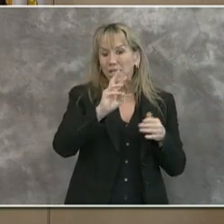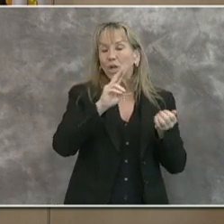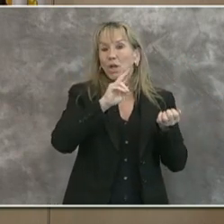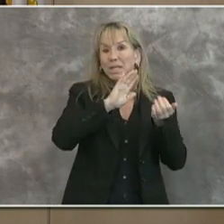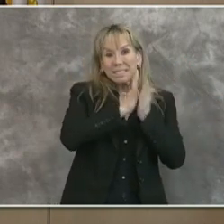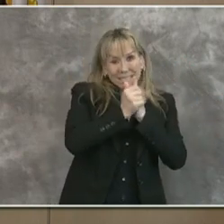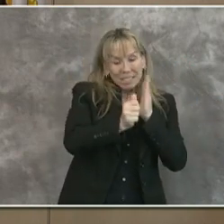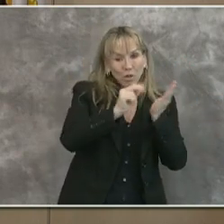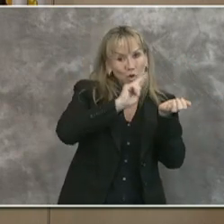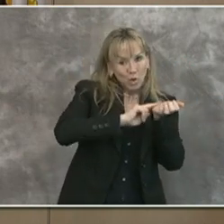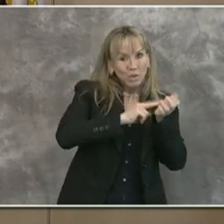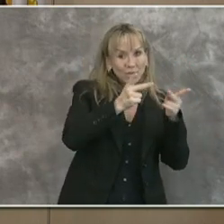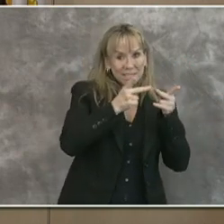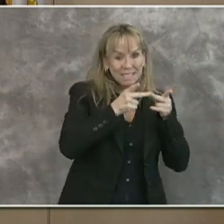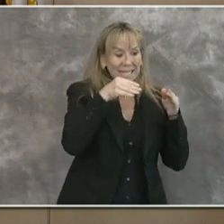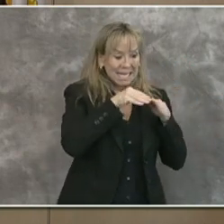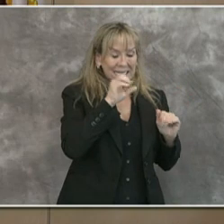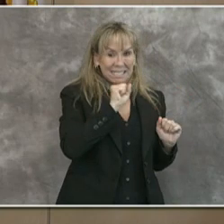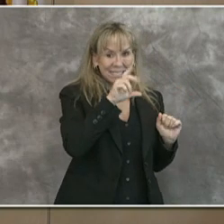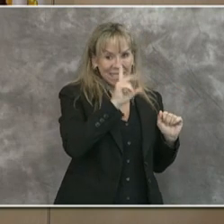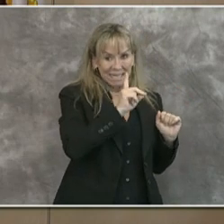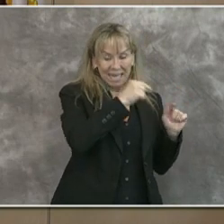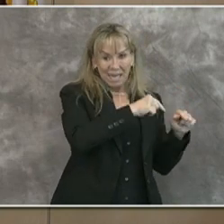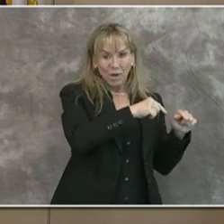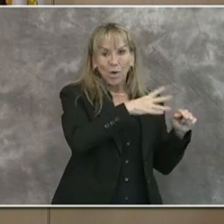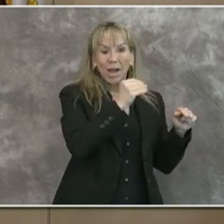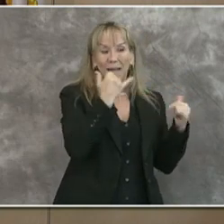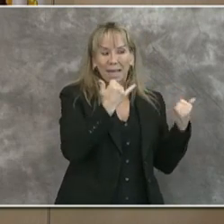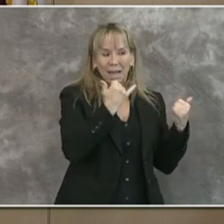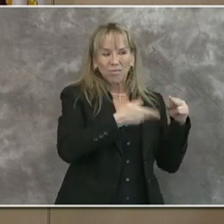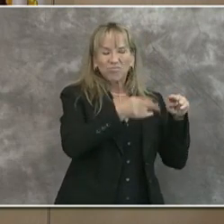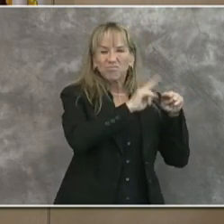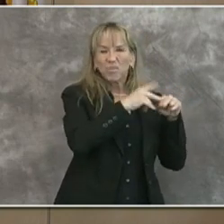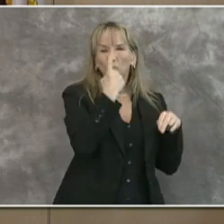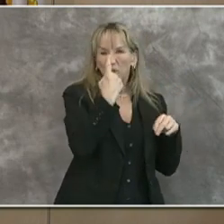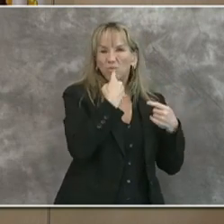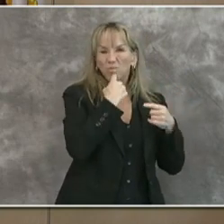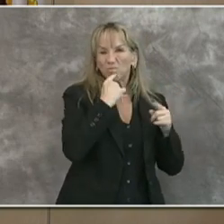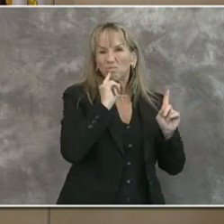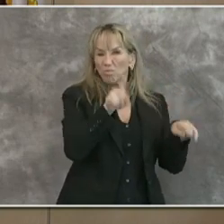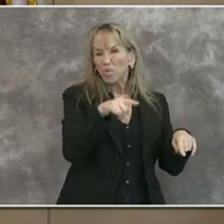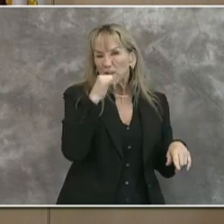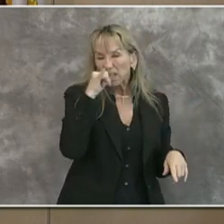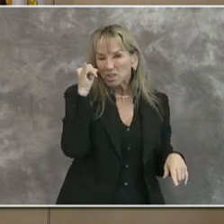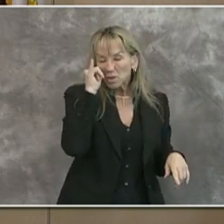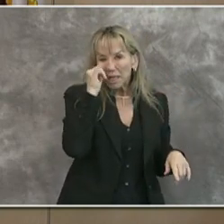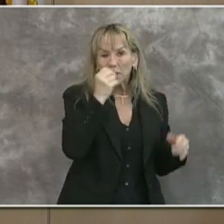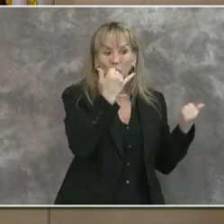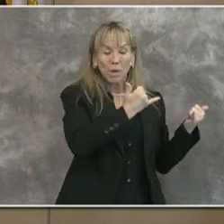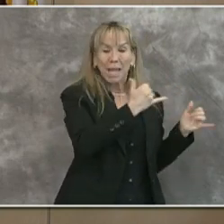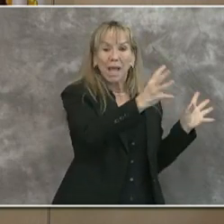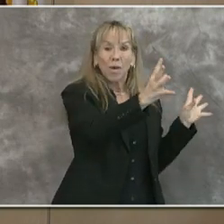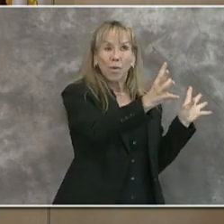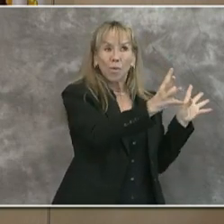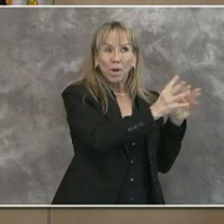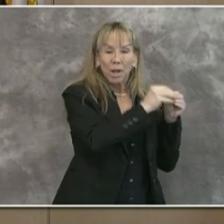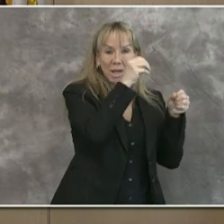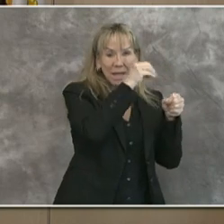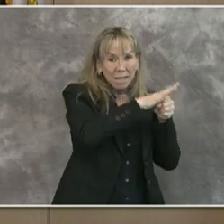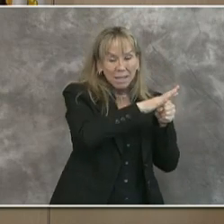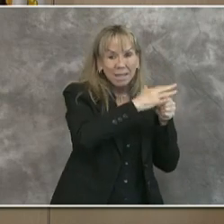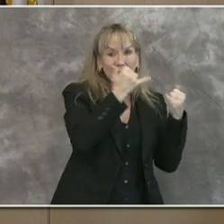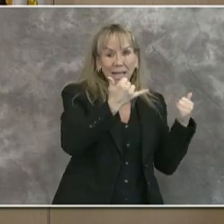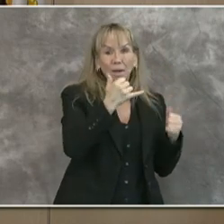Diego County. There is 1 new outbreak reported since yesterday, with a total number of skilled nursing facility cases